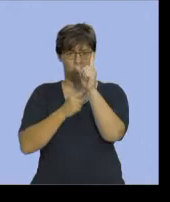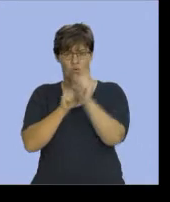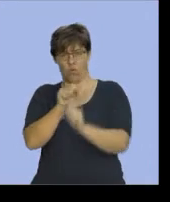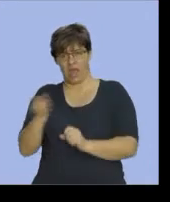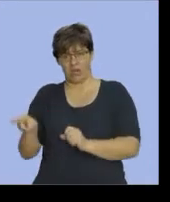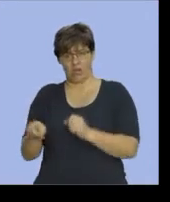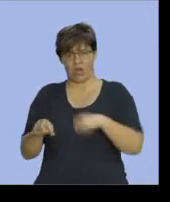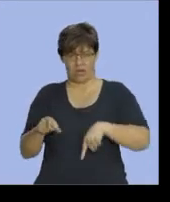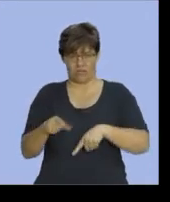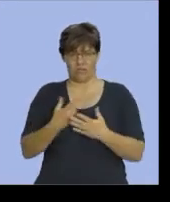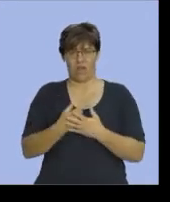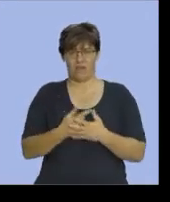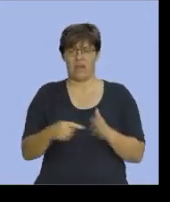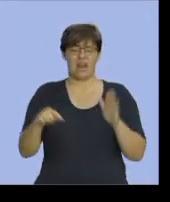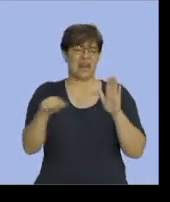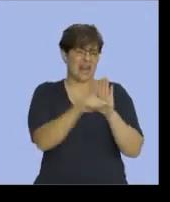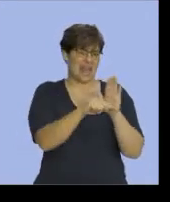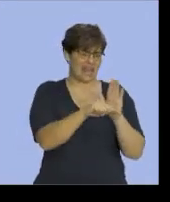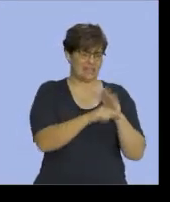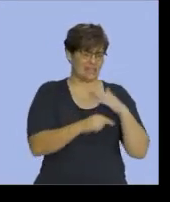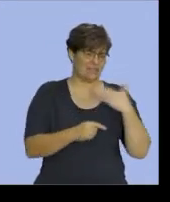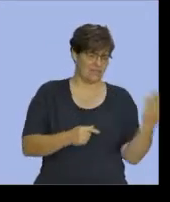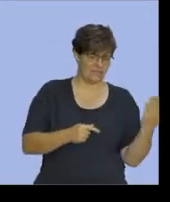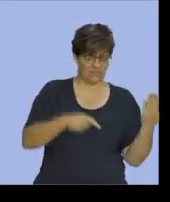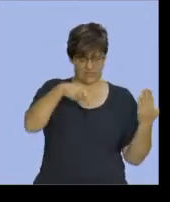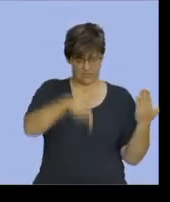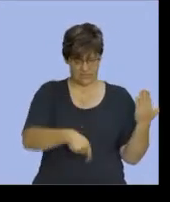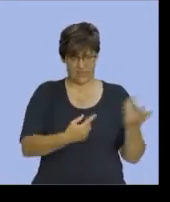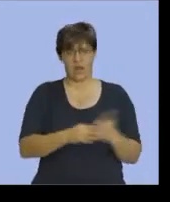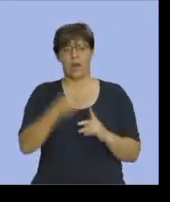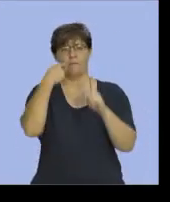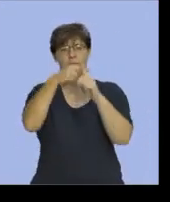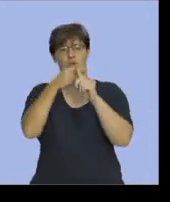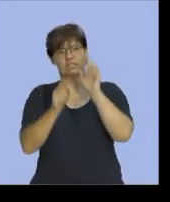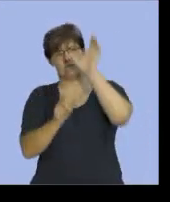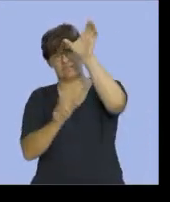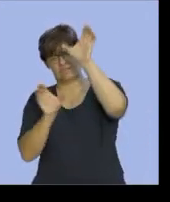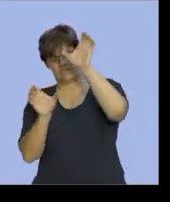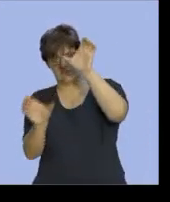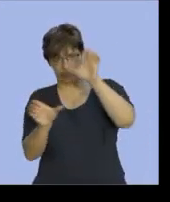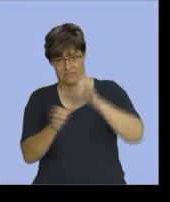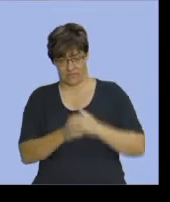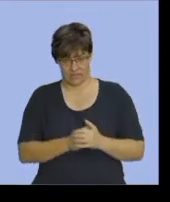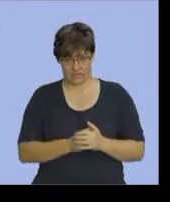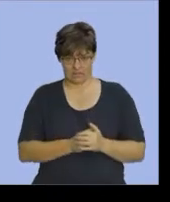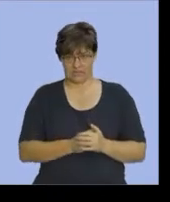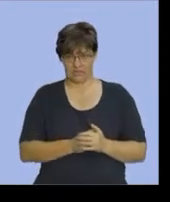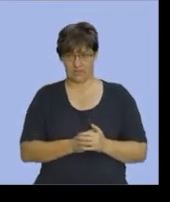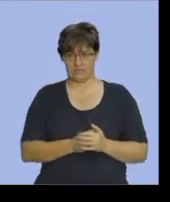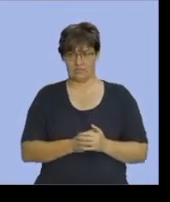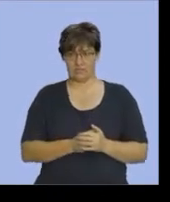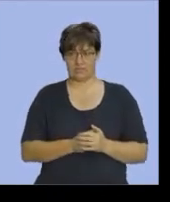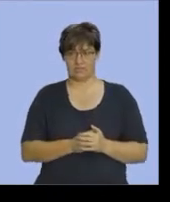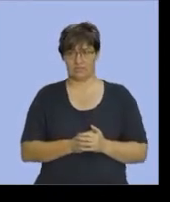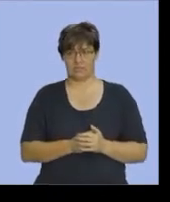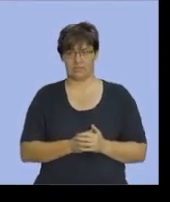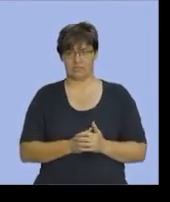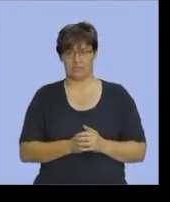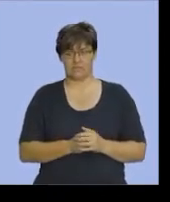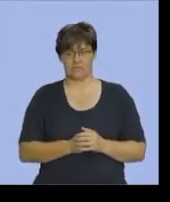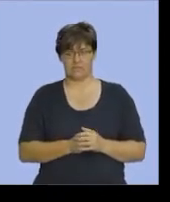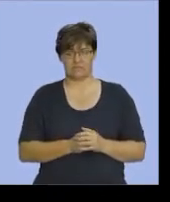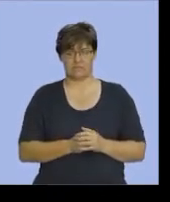normally has negative values, it normally has positive values, and also positive values